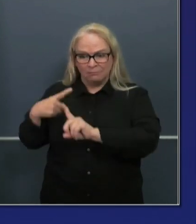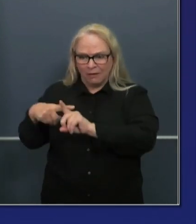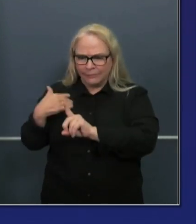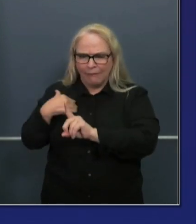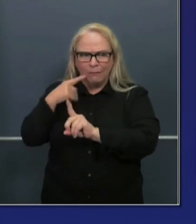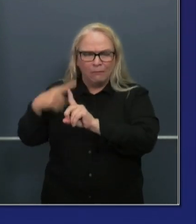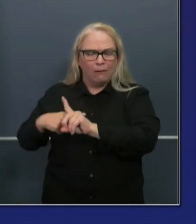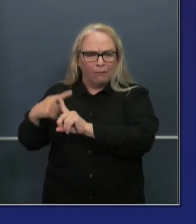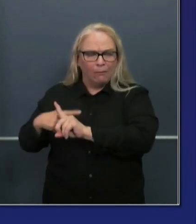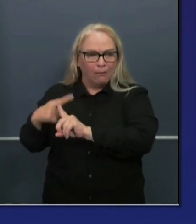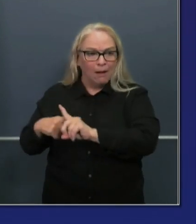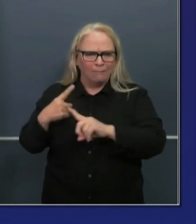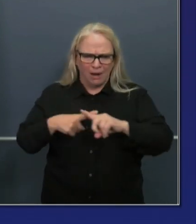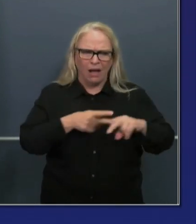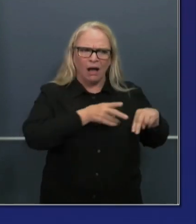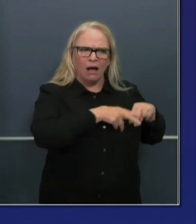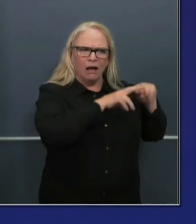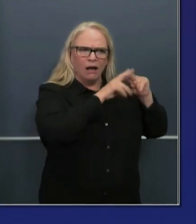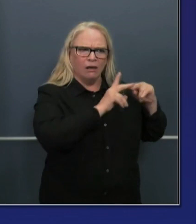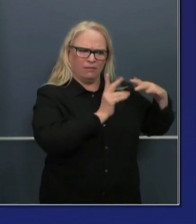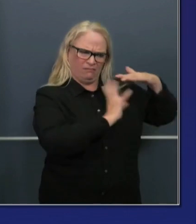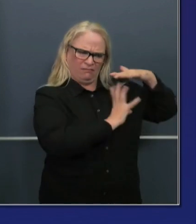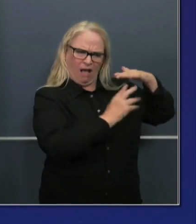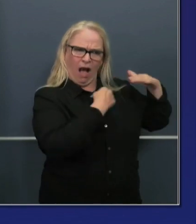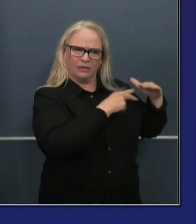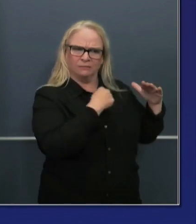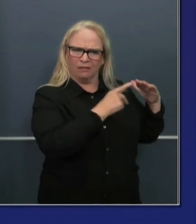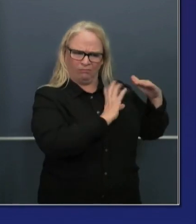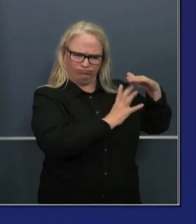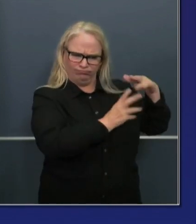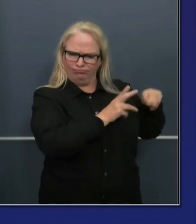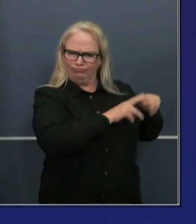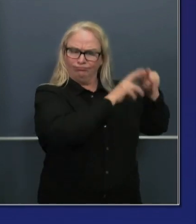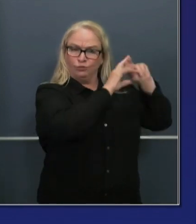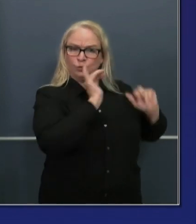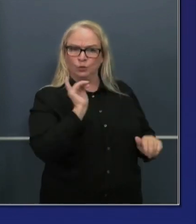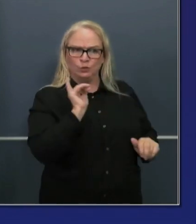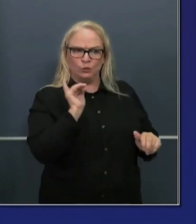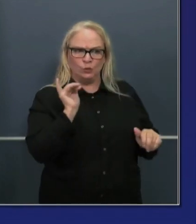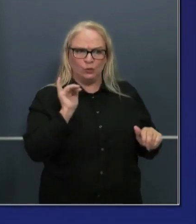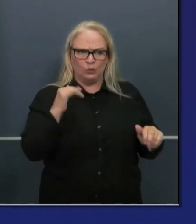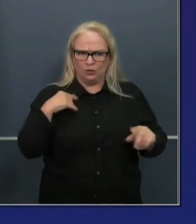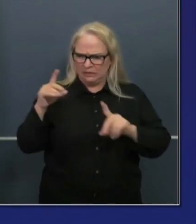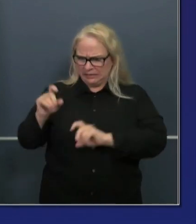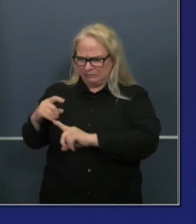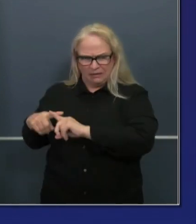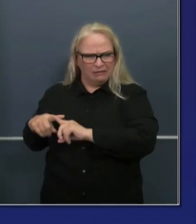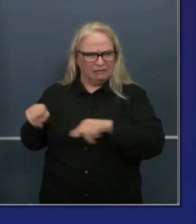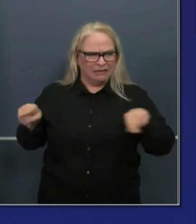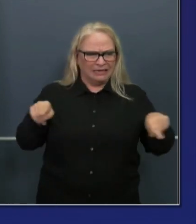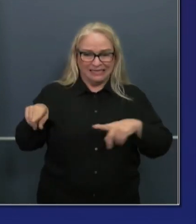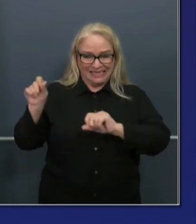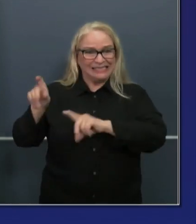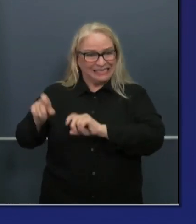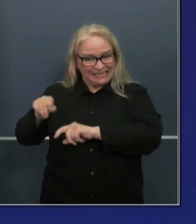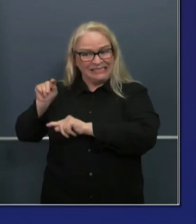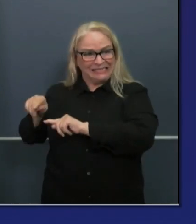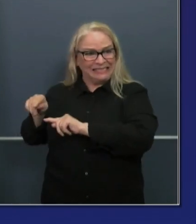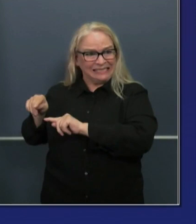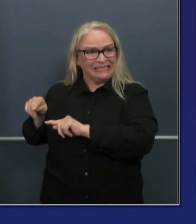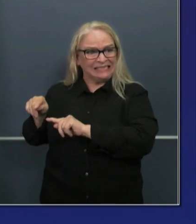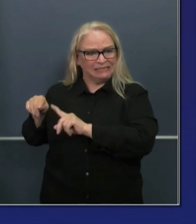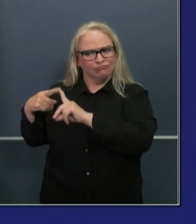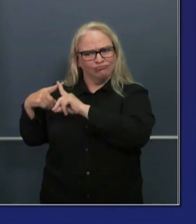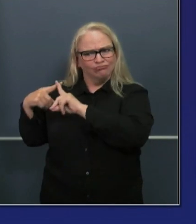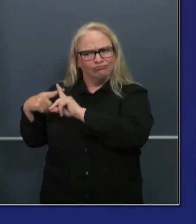increase in the total number of people that are getting tested that are testing positive, meaning the positivity rate, not just the total case